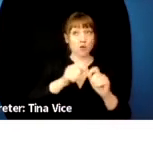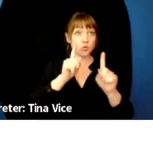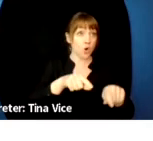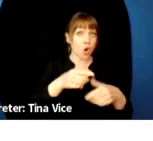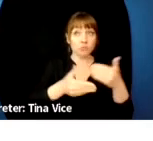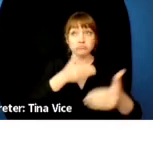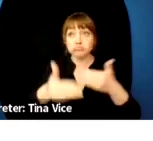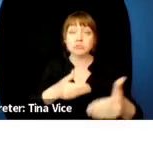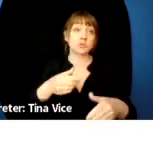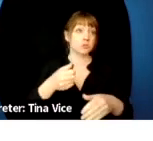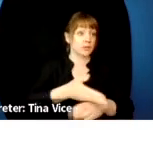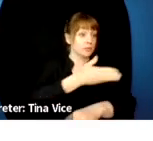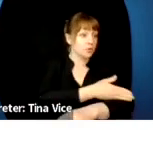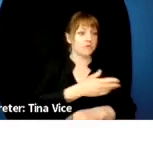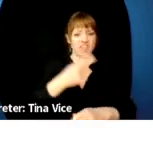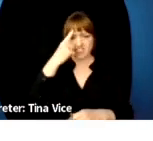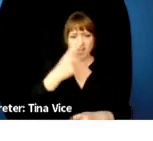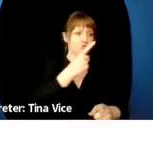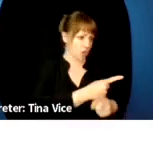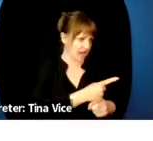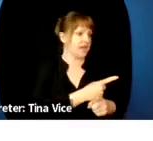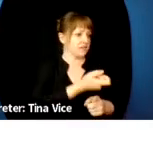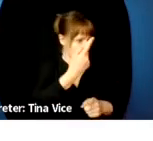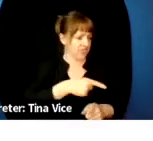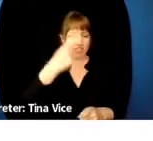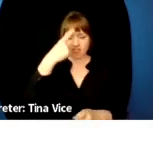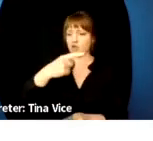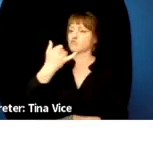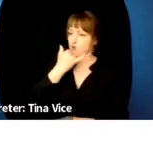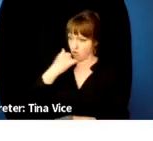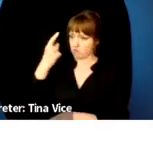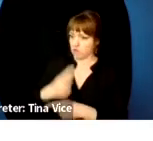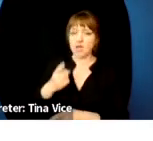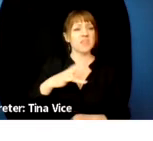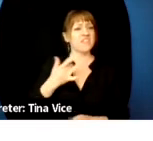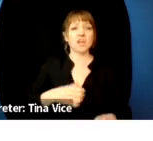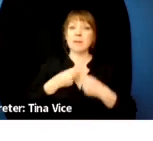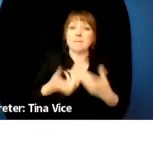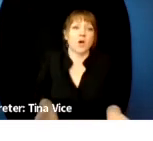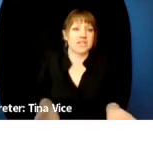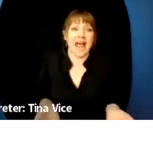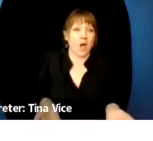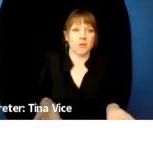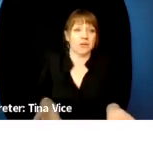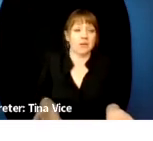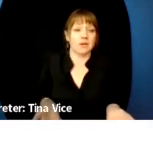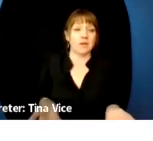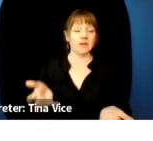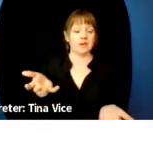isn't appropriate and right and wrong, and reasonable feelings of being burned out that then are put onto that patient in the